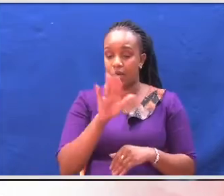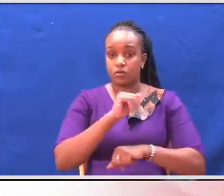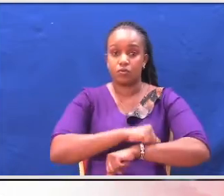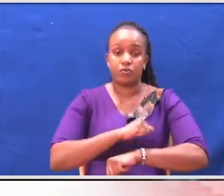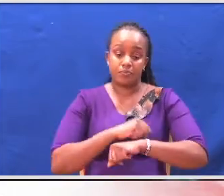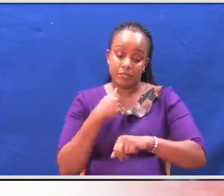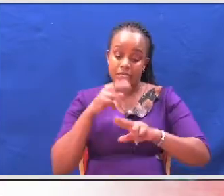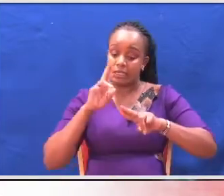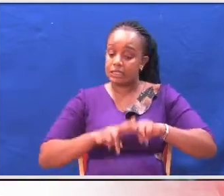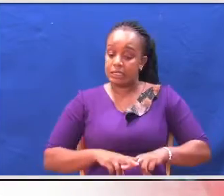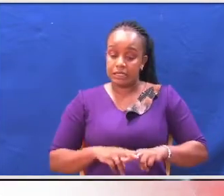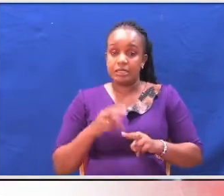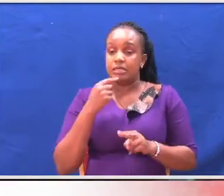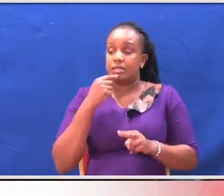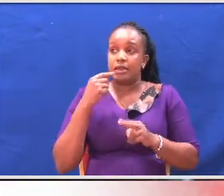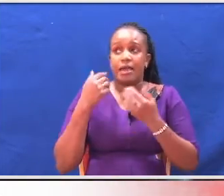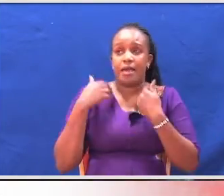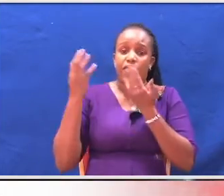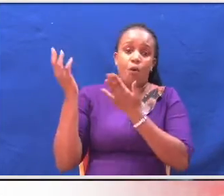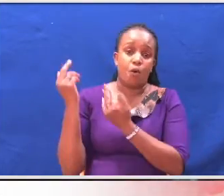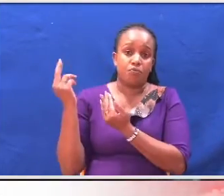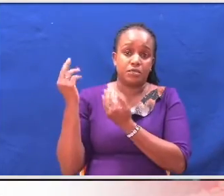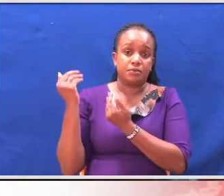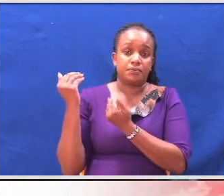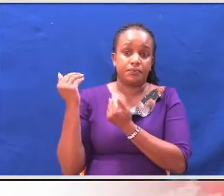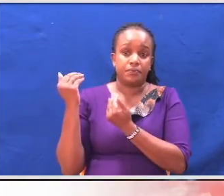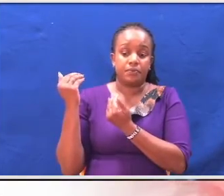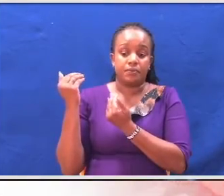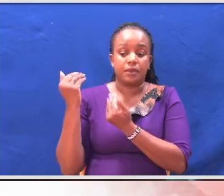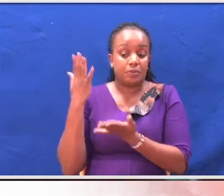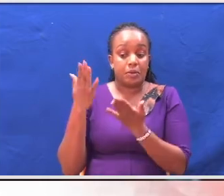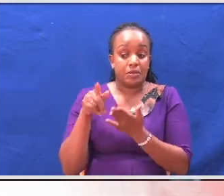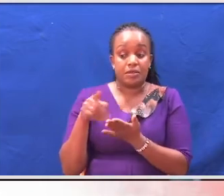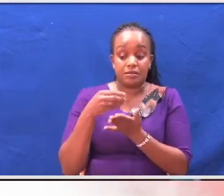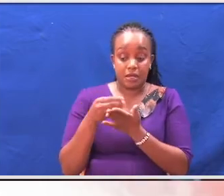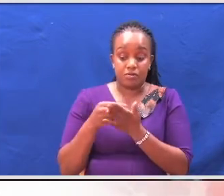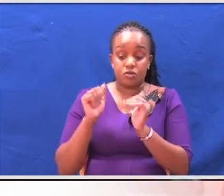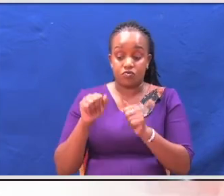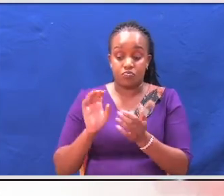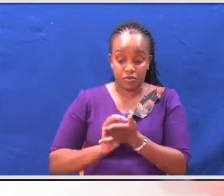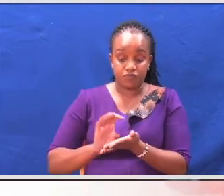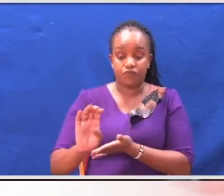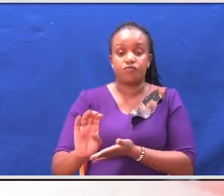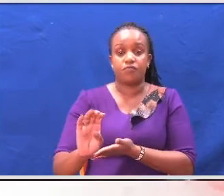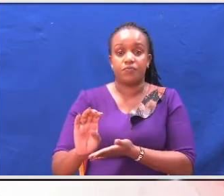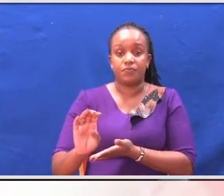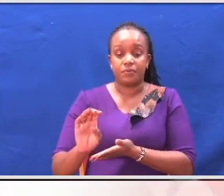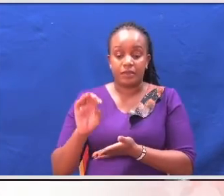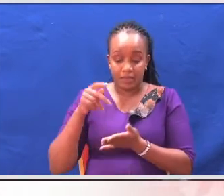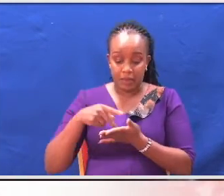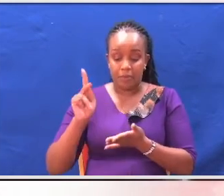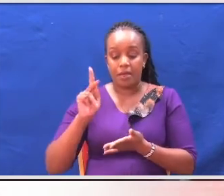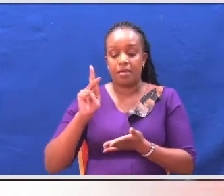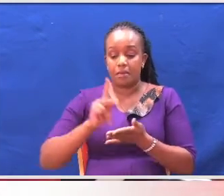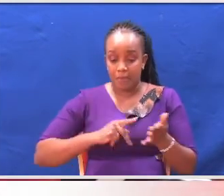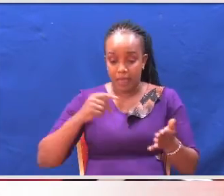fine. Nikikuwa na hopes hiyo pesa inaweza kutoka tulipwe, watu pay whatever they